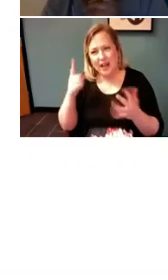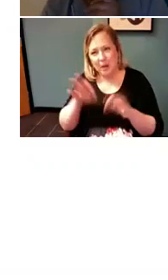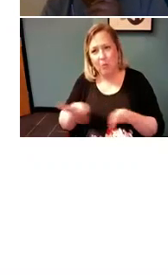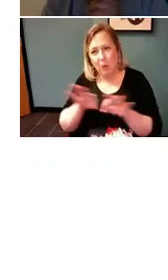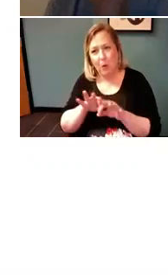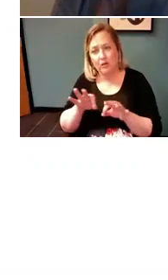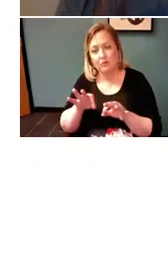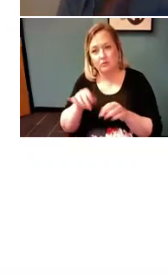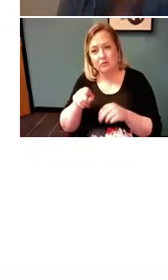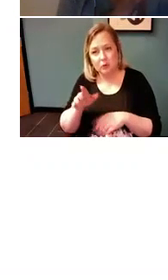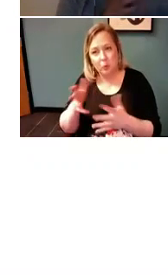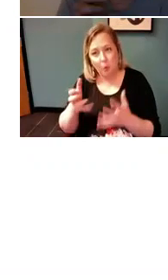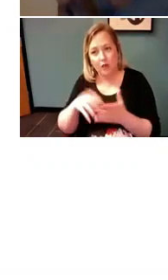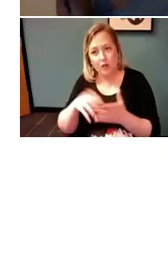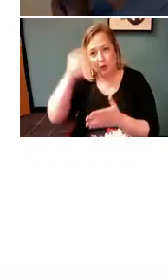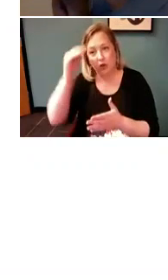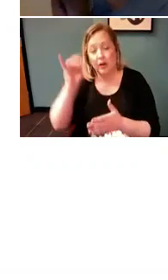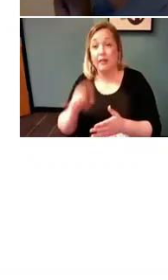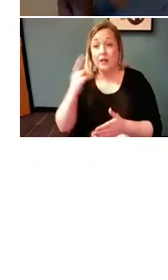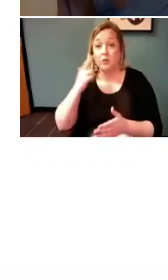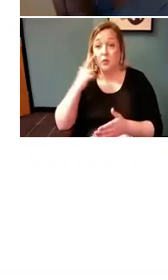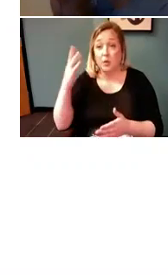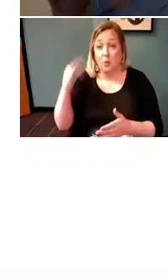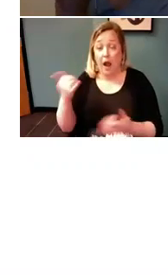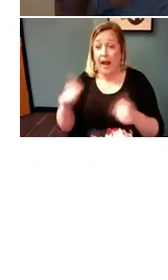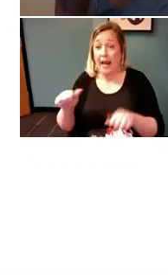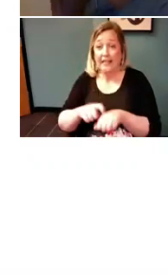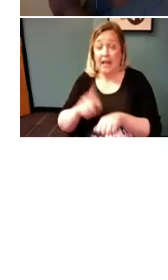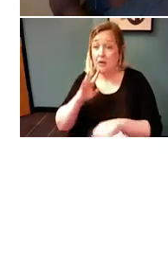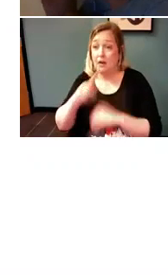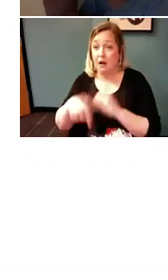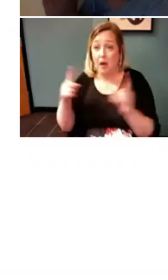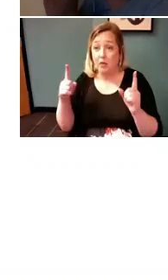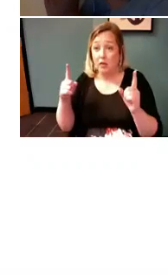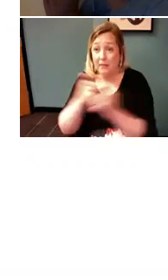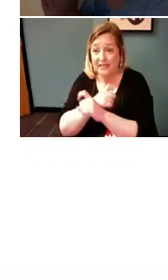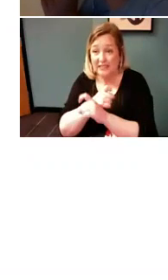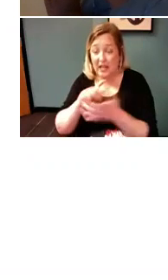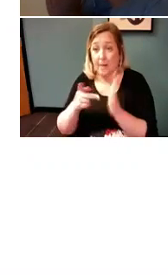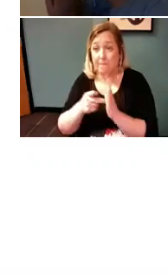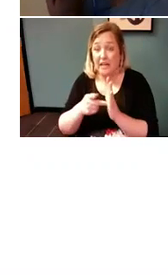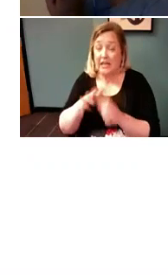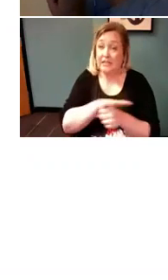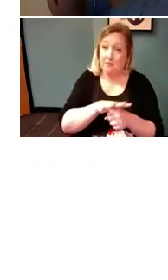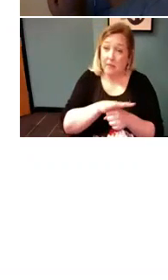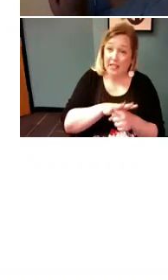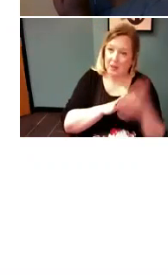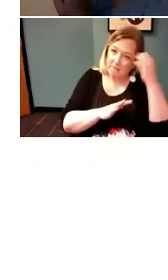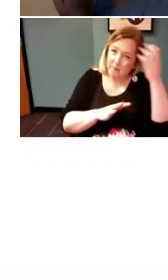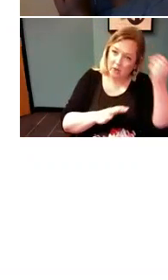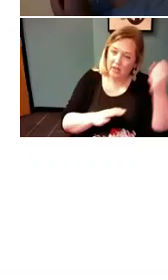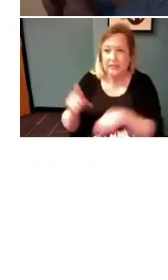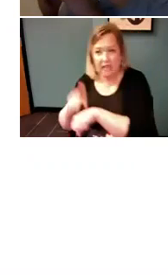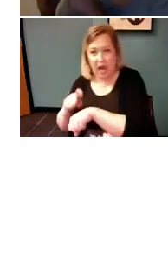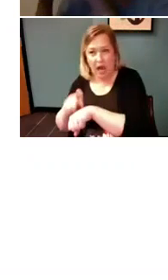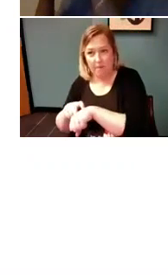reason why whenever I talk about complexity in terms of time complexity or space complexity, we are going to look